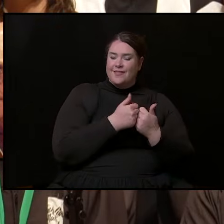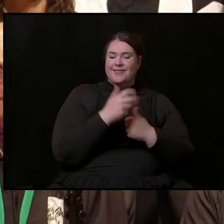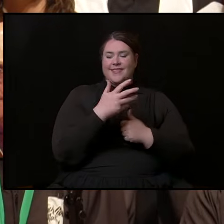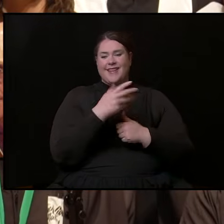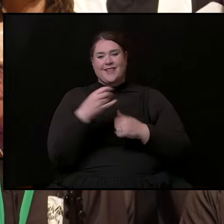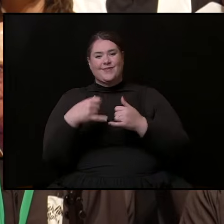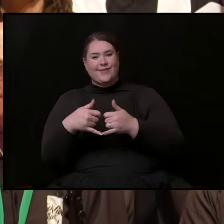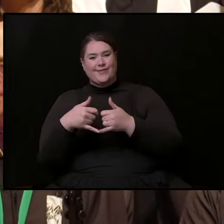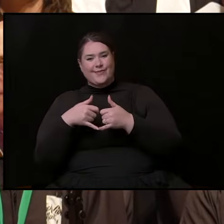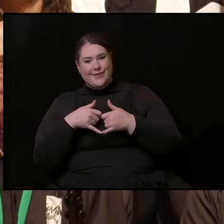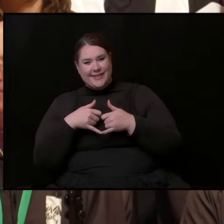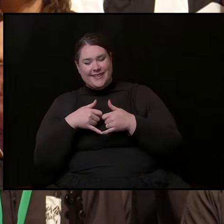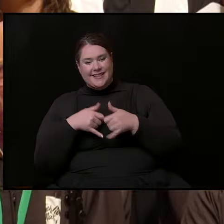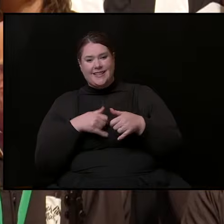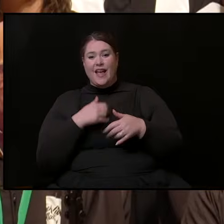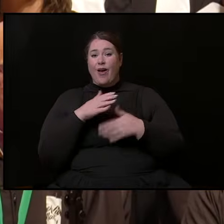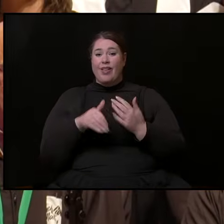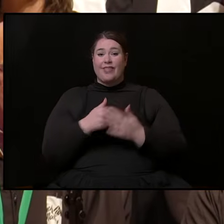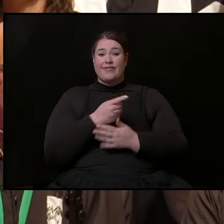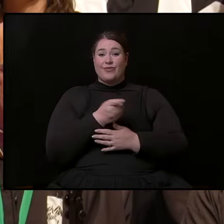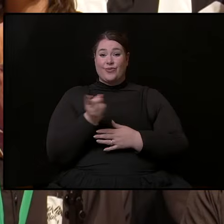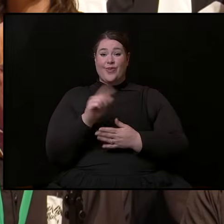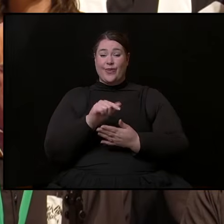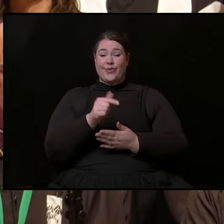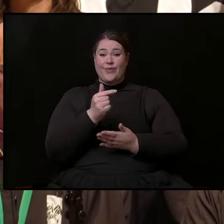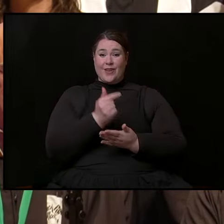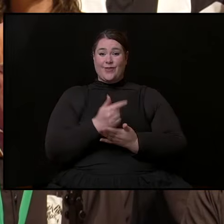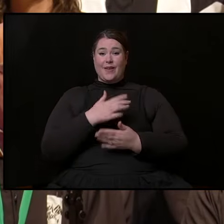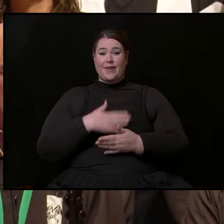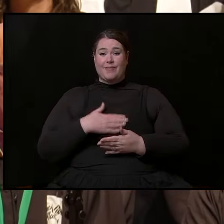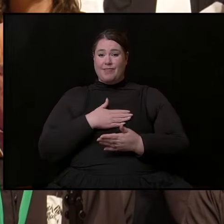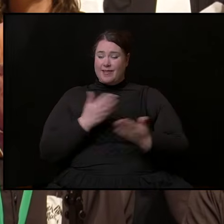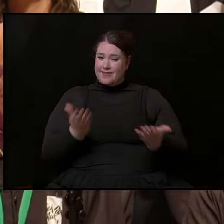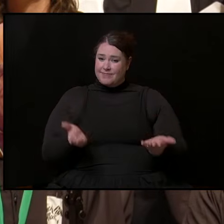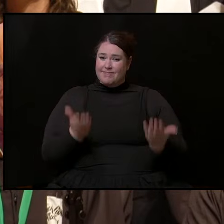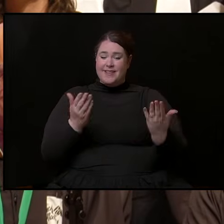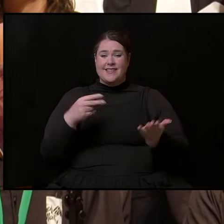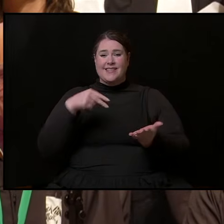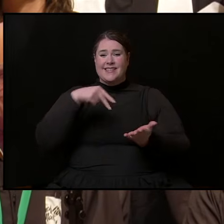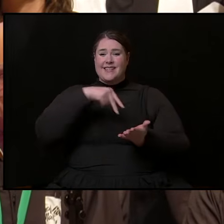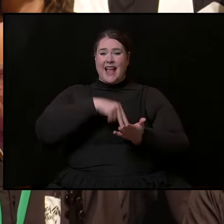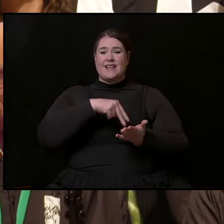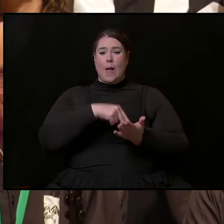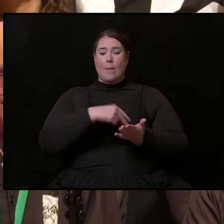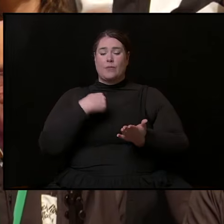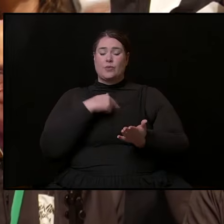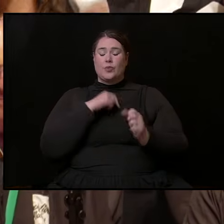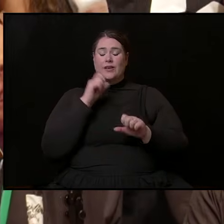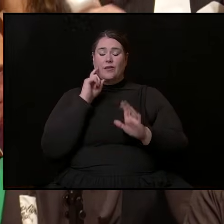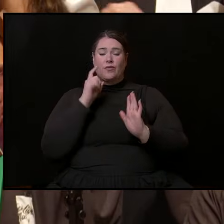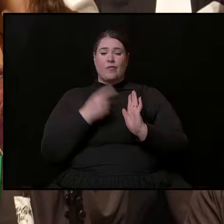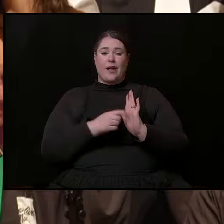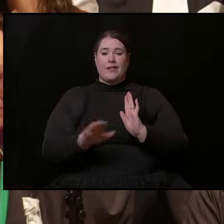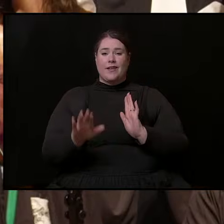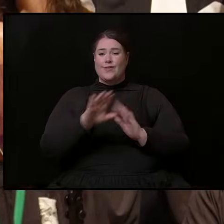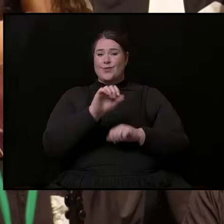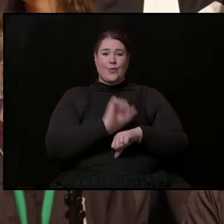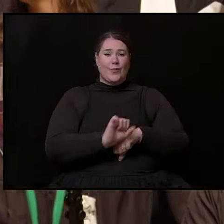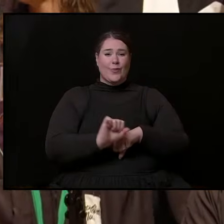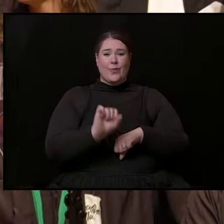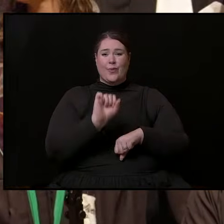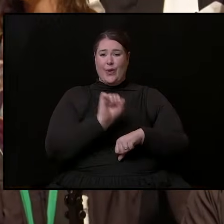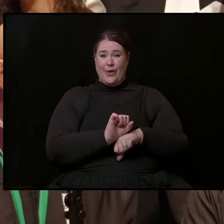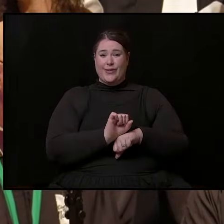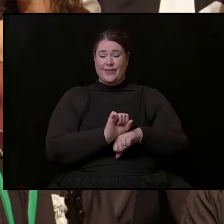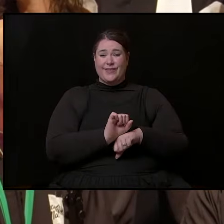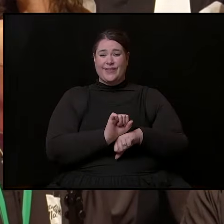you, our graduating students, to stand up and be recognized for your work on what it took